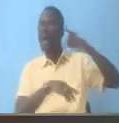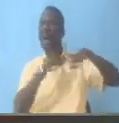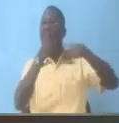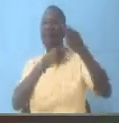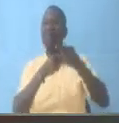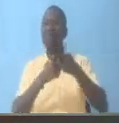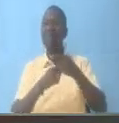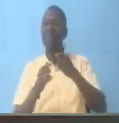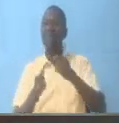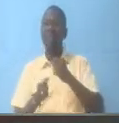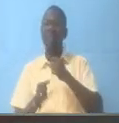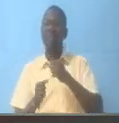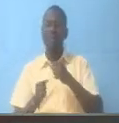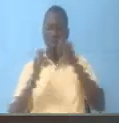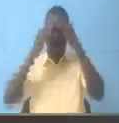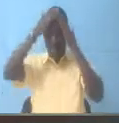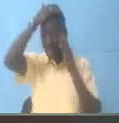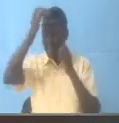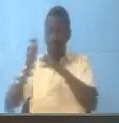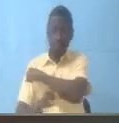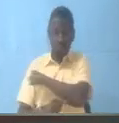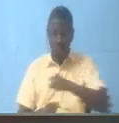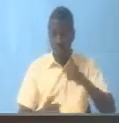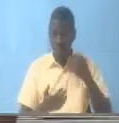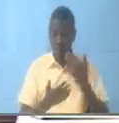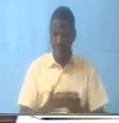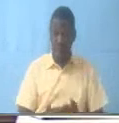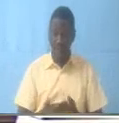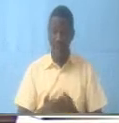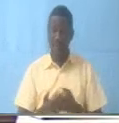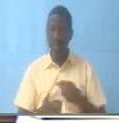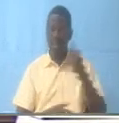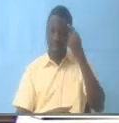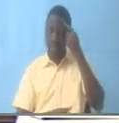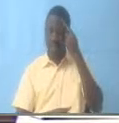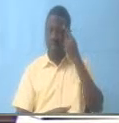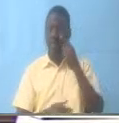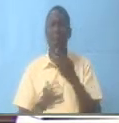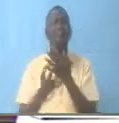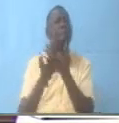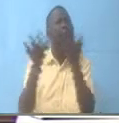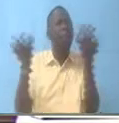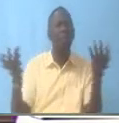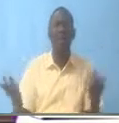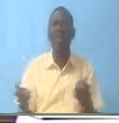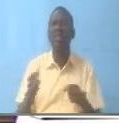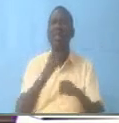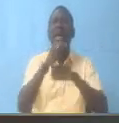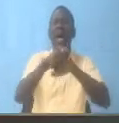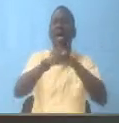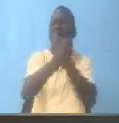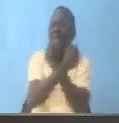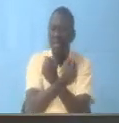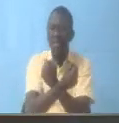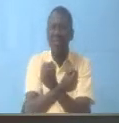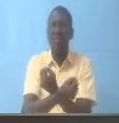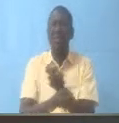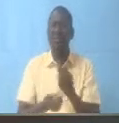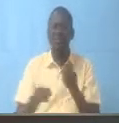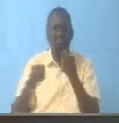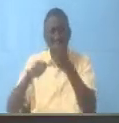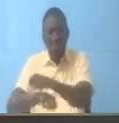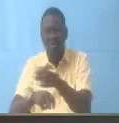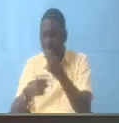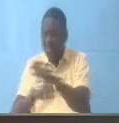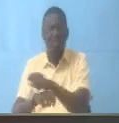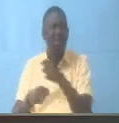mënuñoo dem yëpp na waaye nag yaakaar naa gannaaw coup bi. I think there were a lot of arrests and detentions, things like that. We spoke against